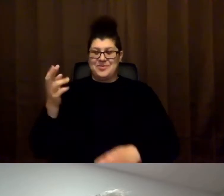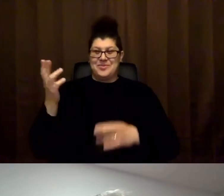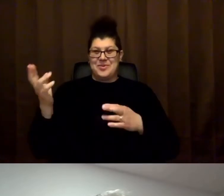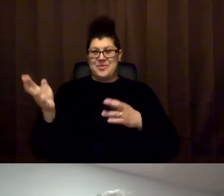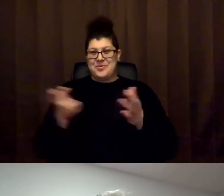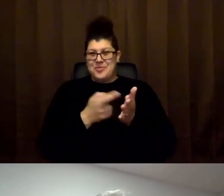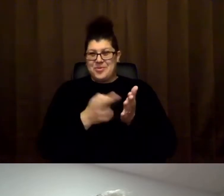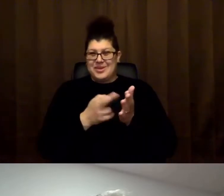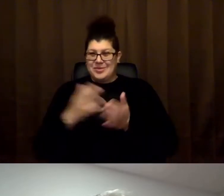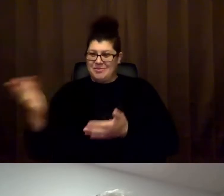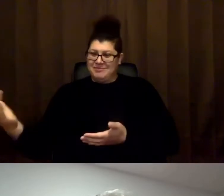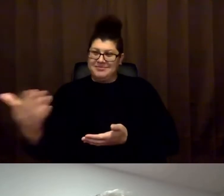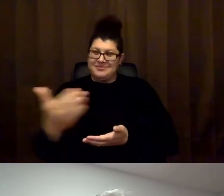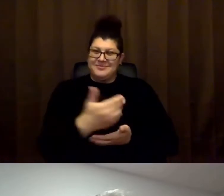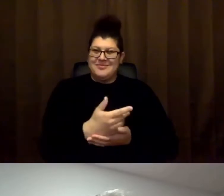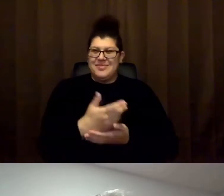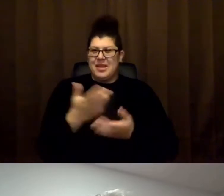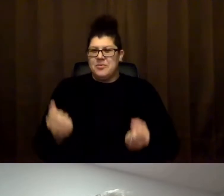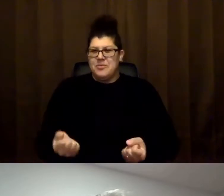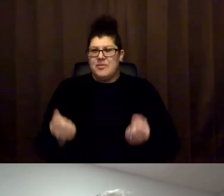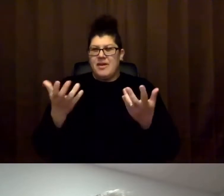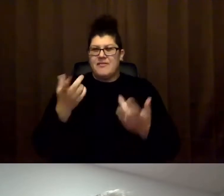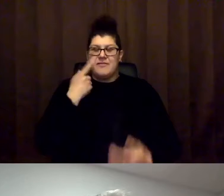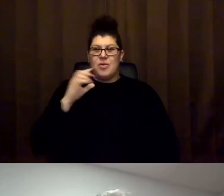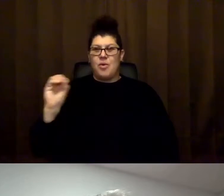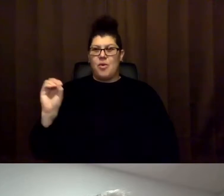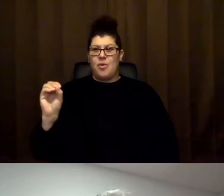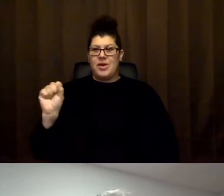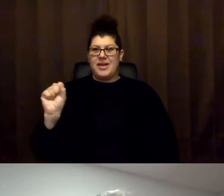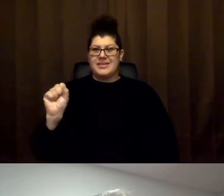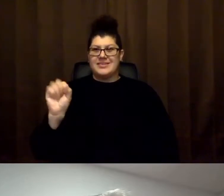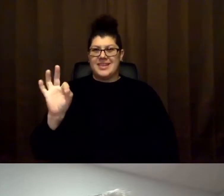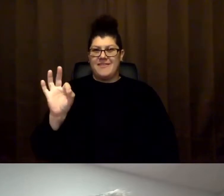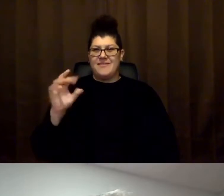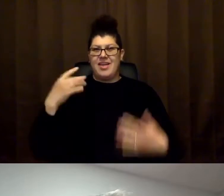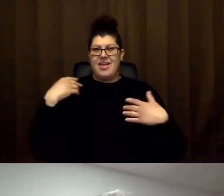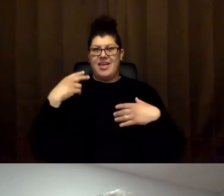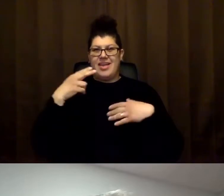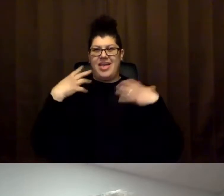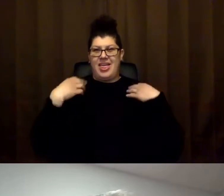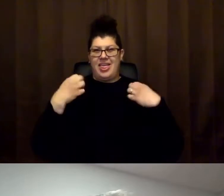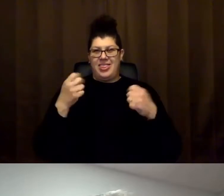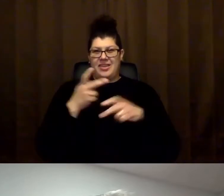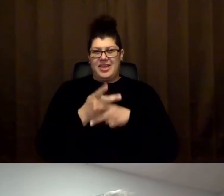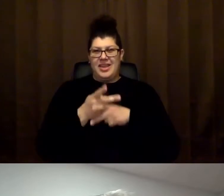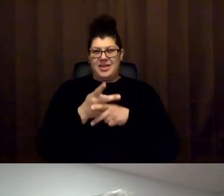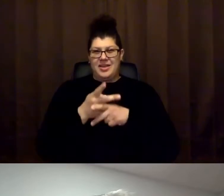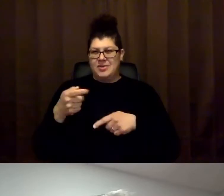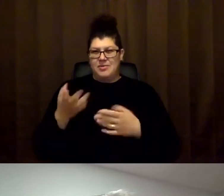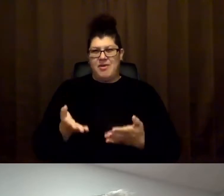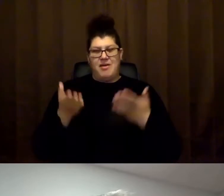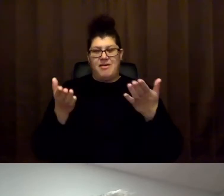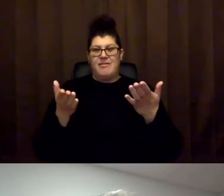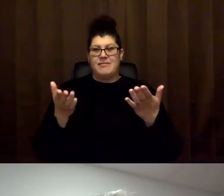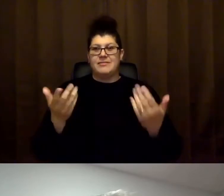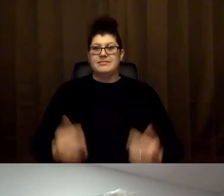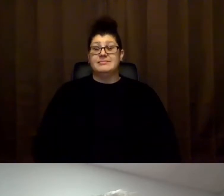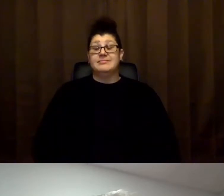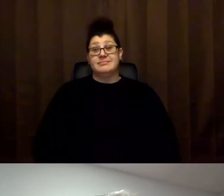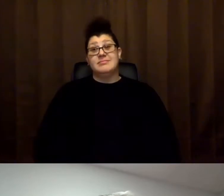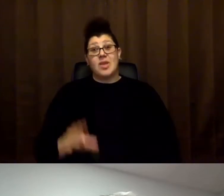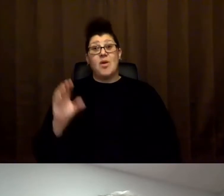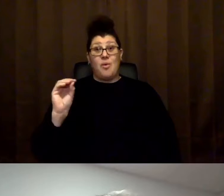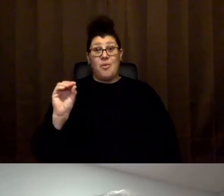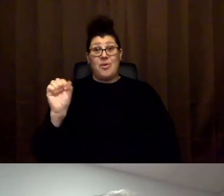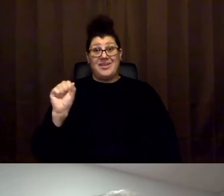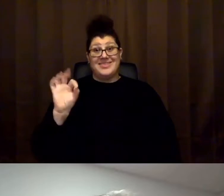about the scope of services offered by OSF Healthcare. Okay. Well, OSF Healthcare is fairly new to town.